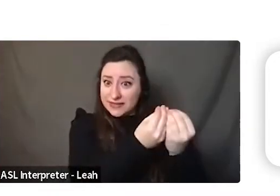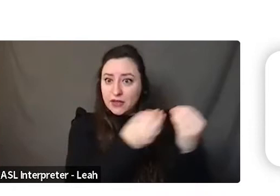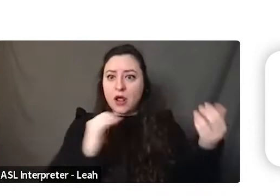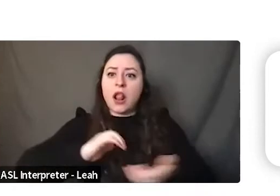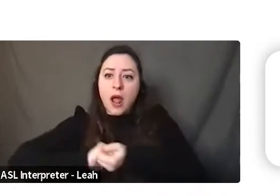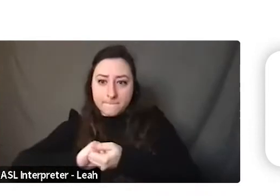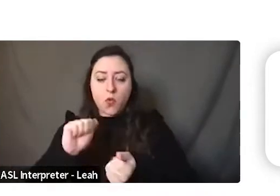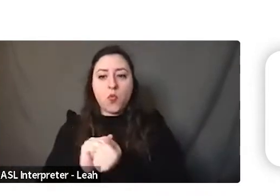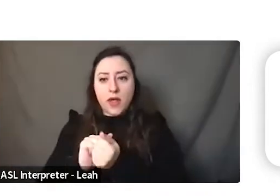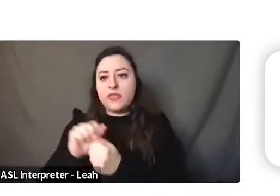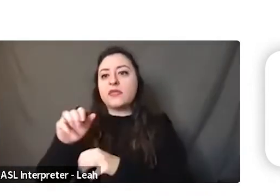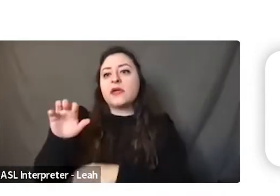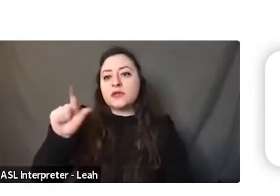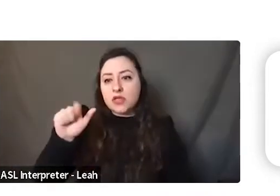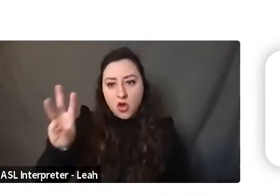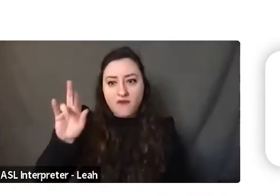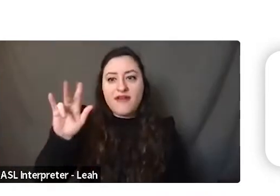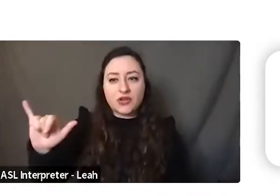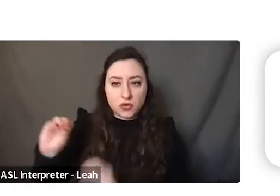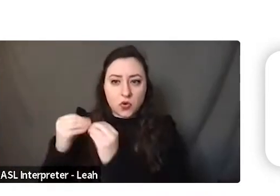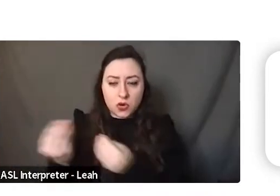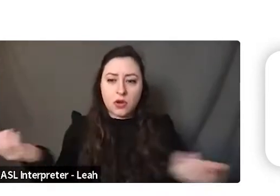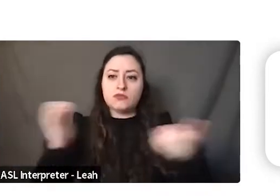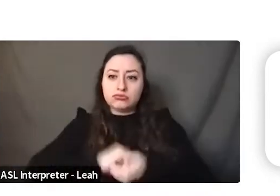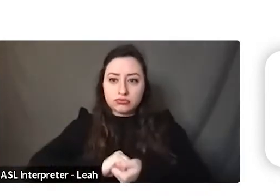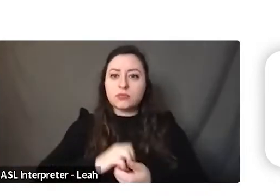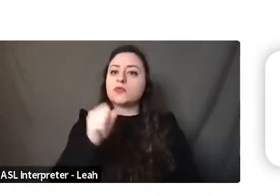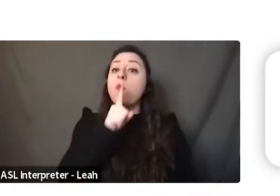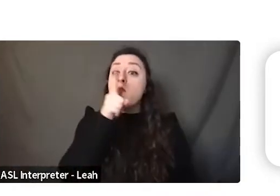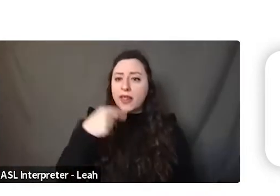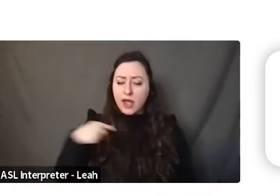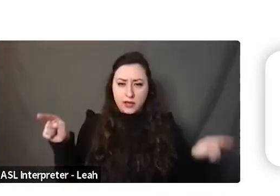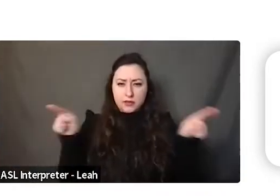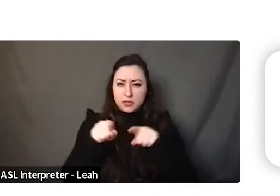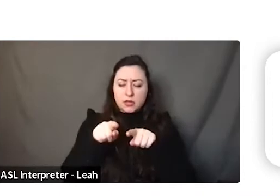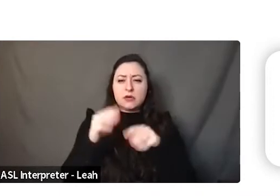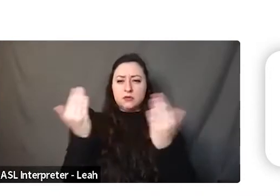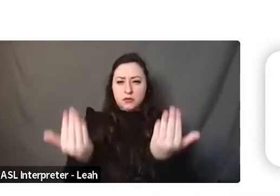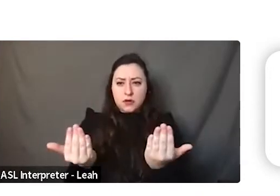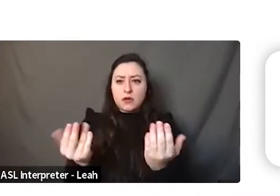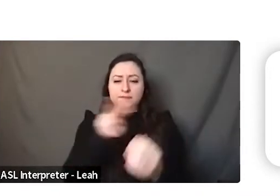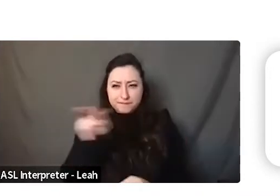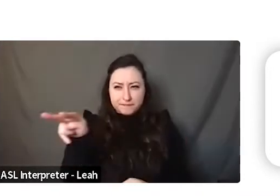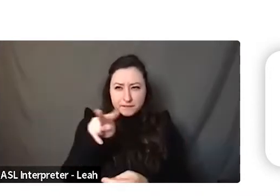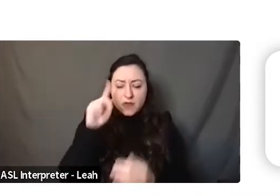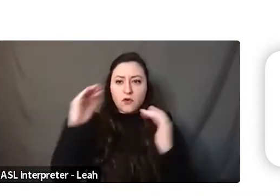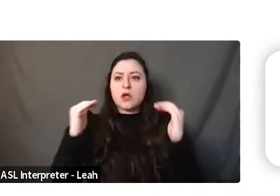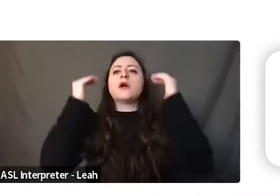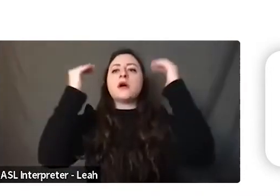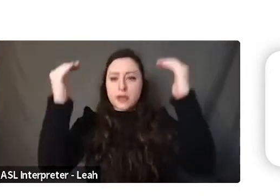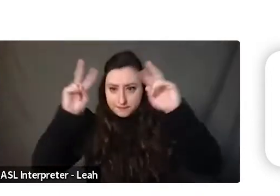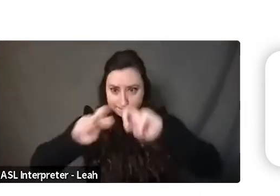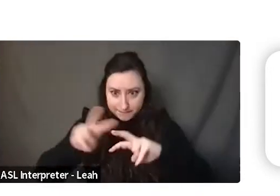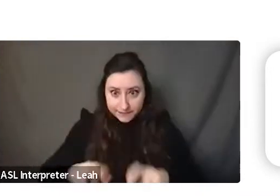Factory. And so really, I was just trying to look at an overview of the issue and connect some of the dots at a higher level for folks to see, like, if you're